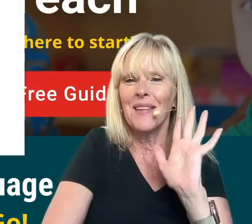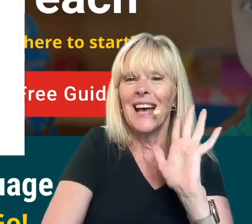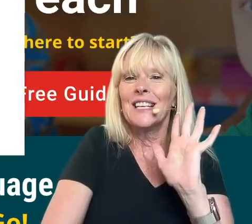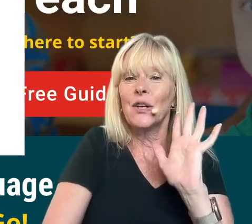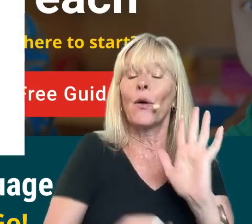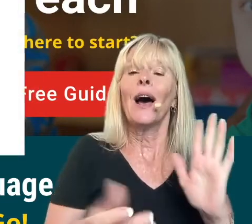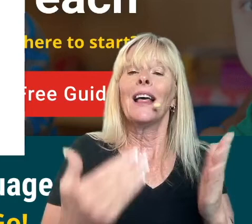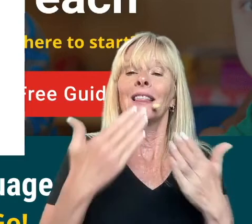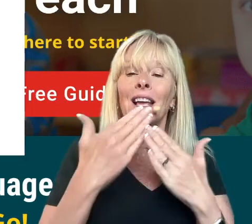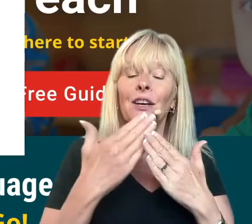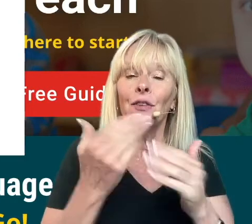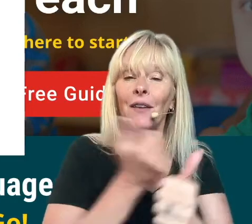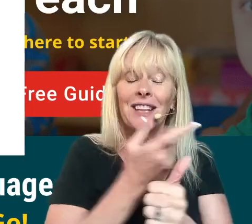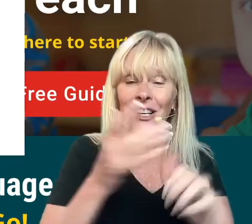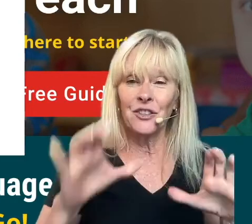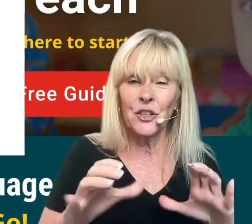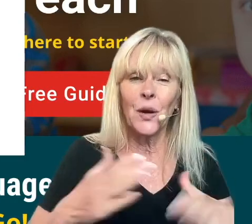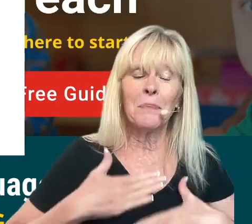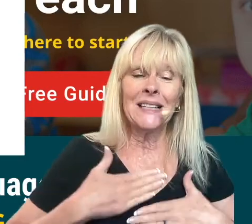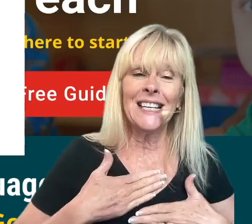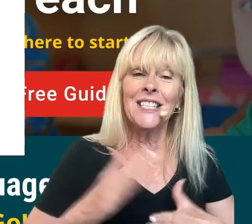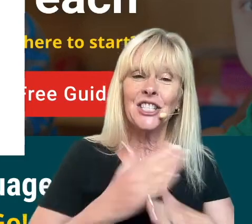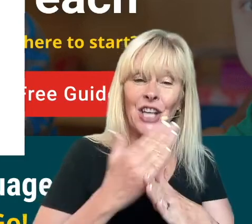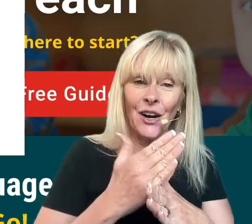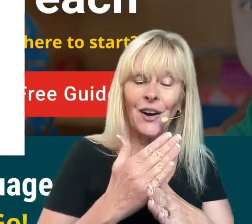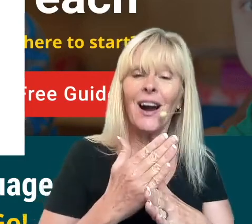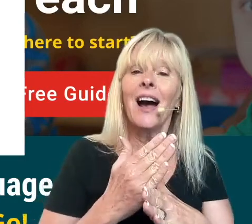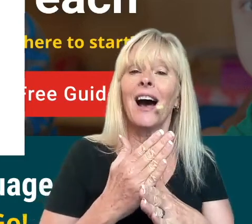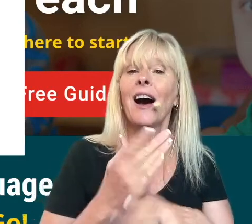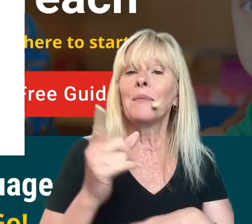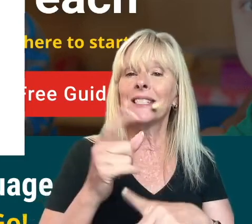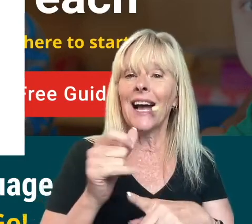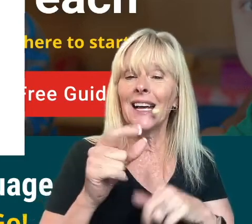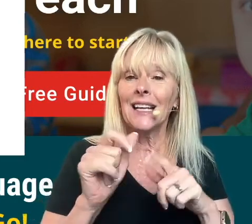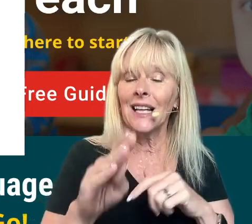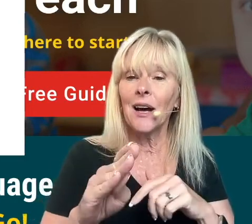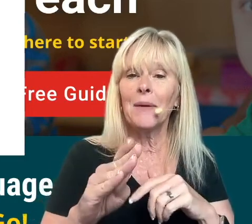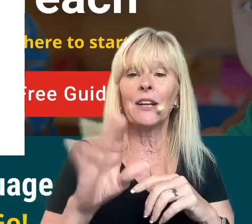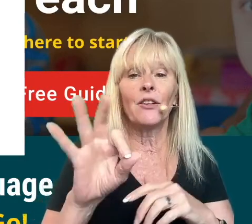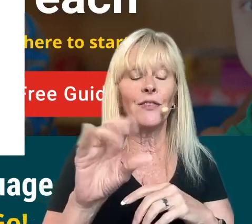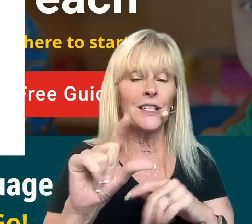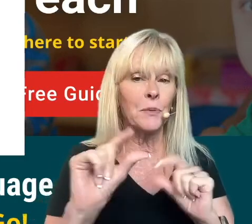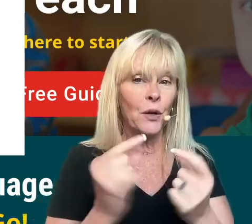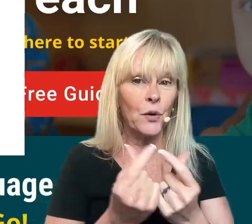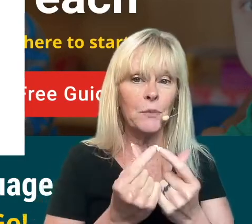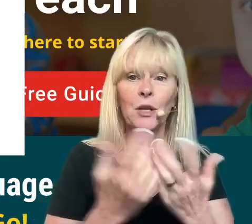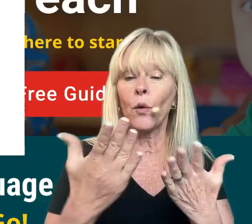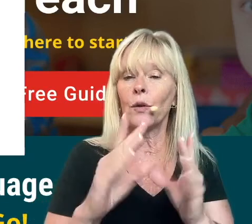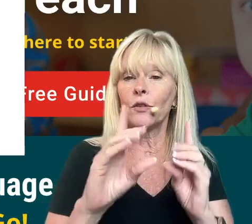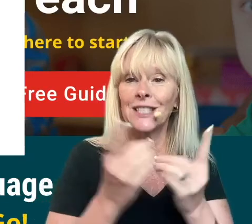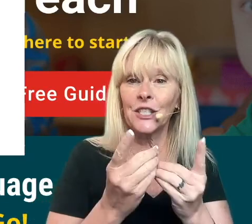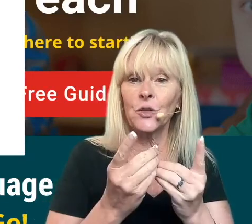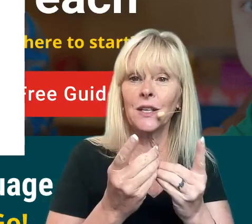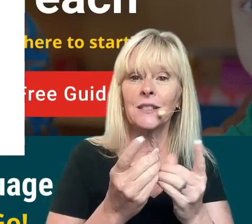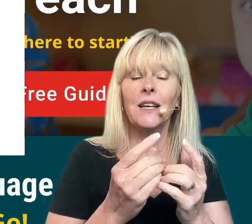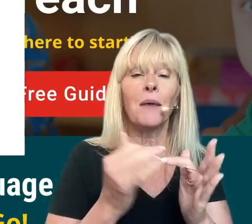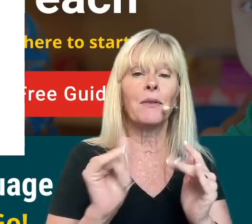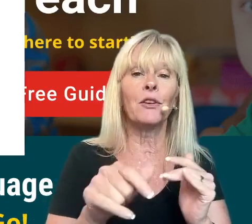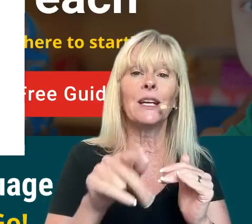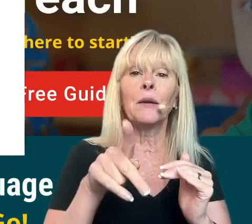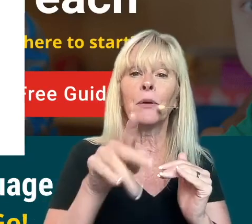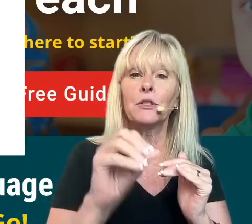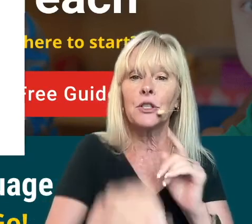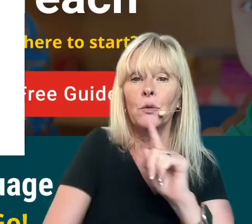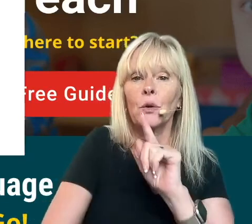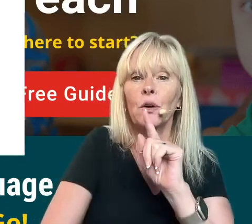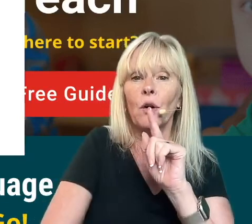Okay, so thank you for everything you do, and please share Sign Club in your Facebook groups or with your districts. If you